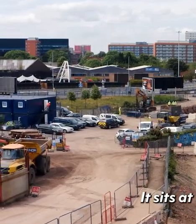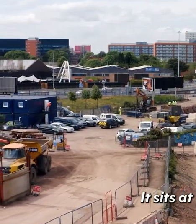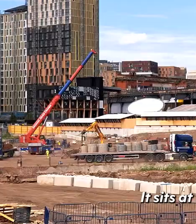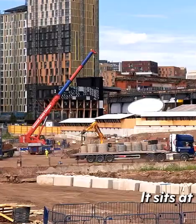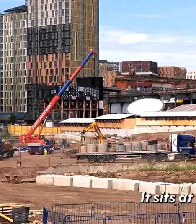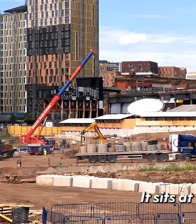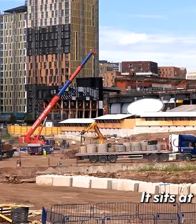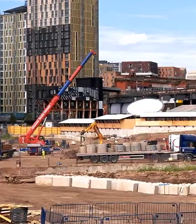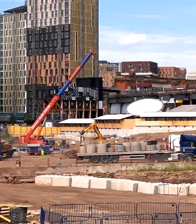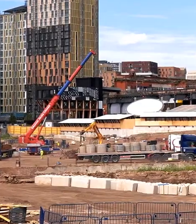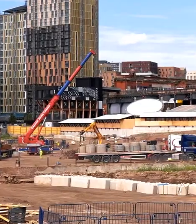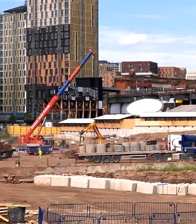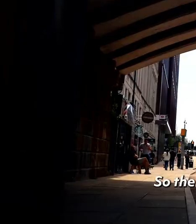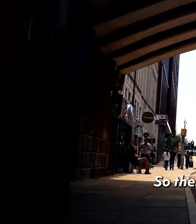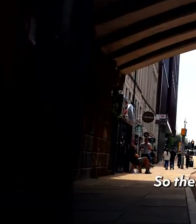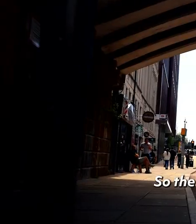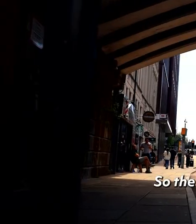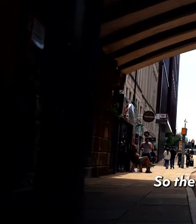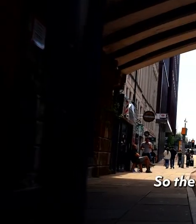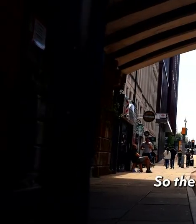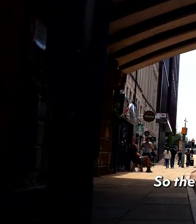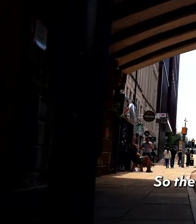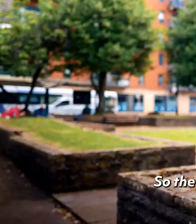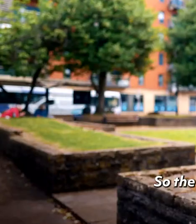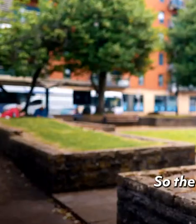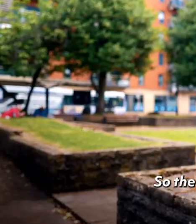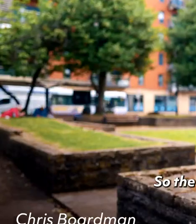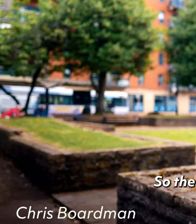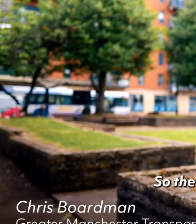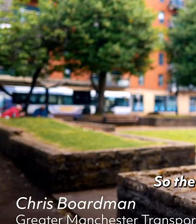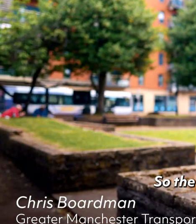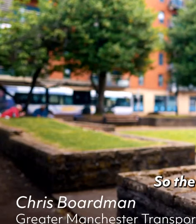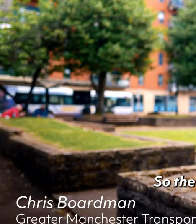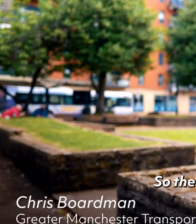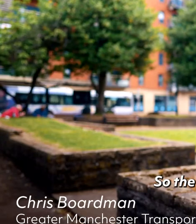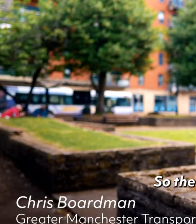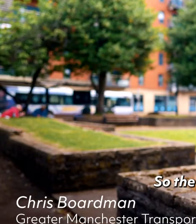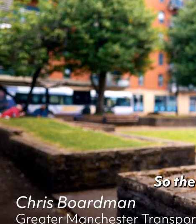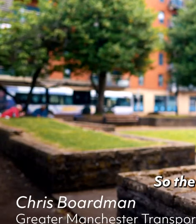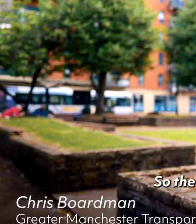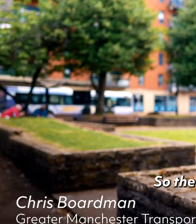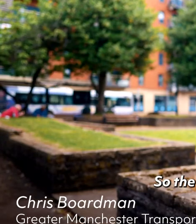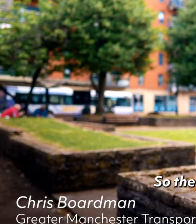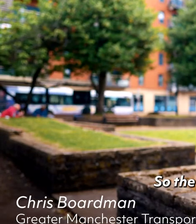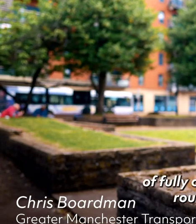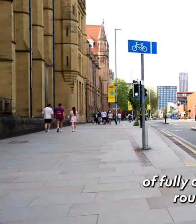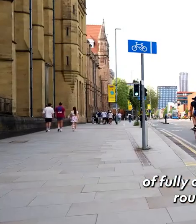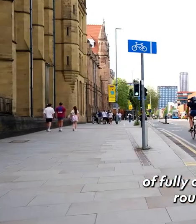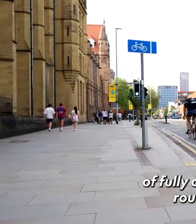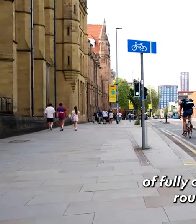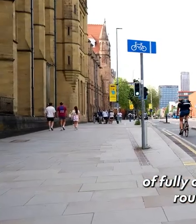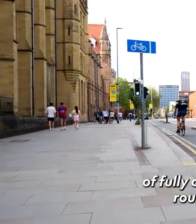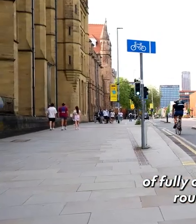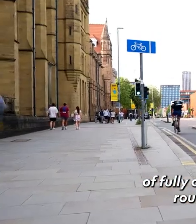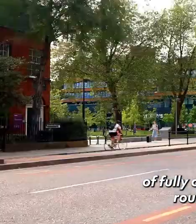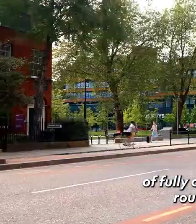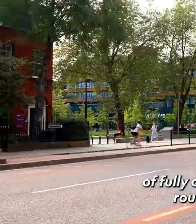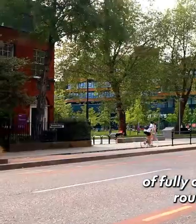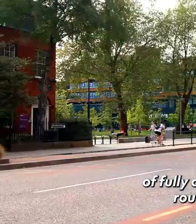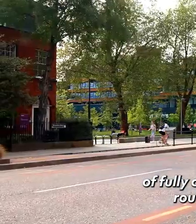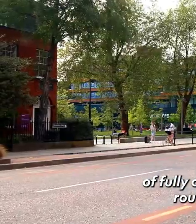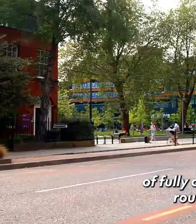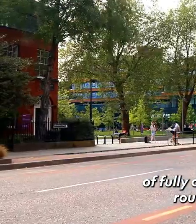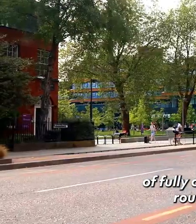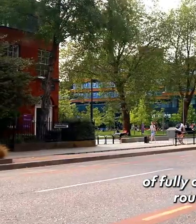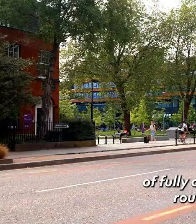of a 7-acre park. So the B network will eventually comprise 1,800 miles of fully connected cycling and